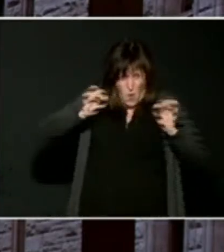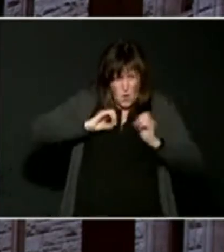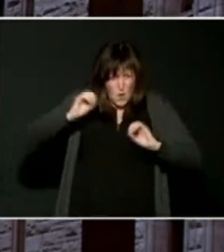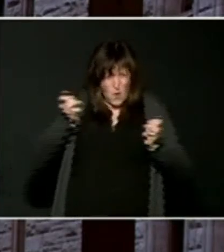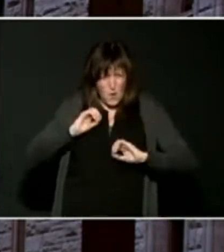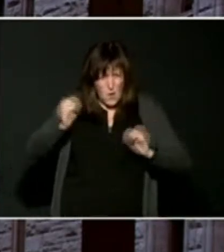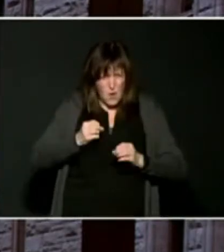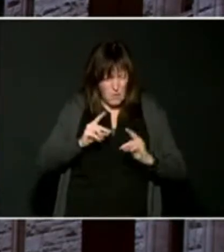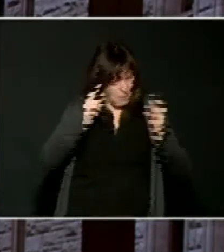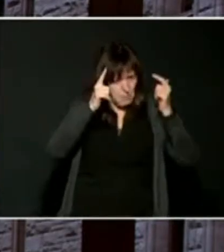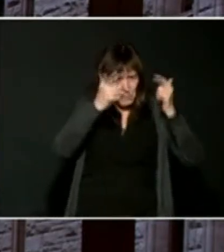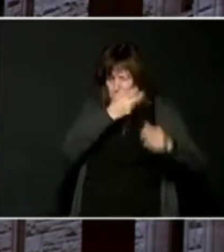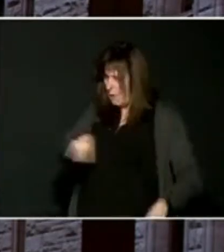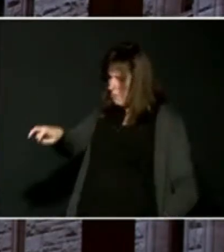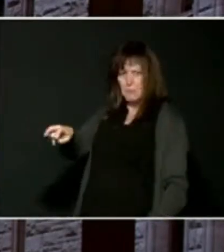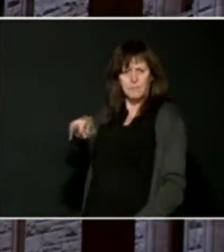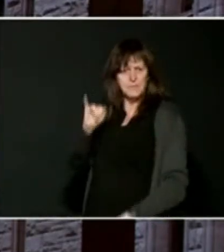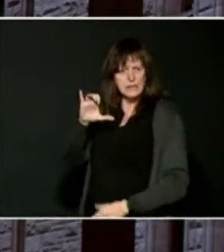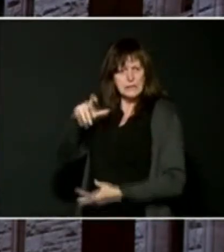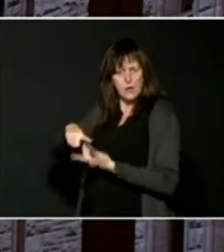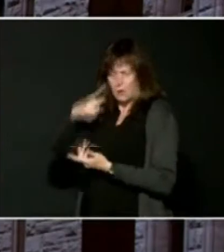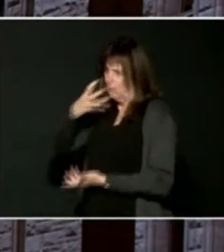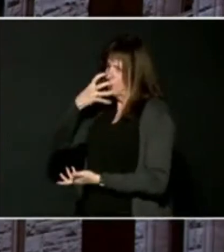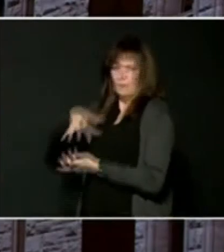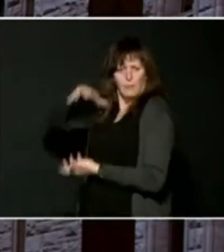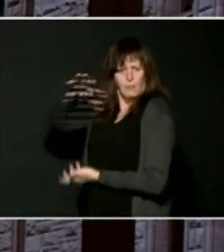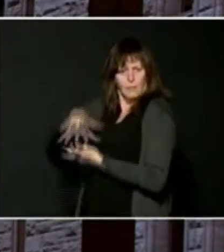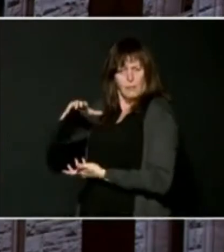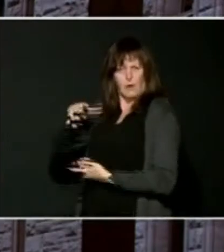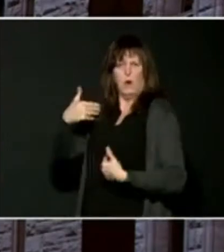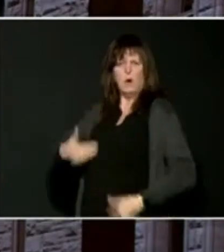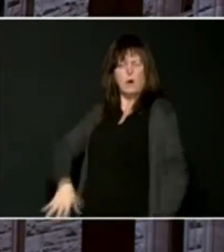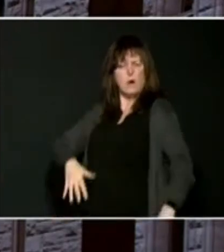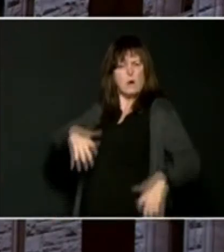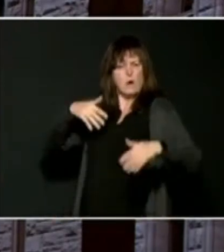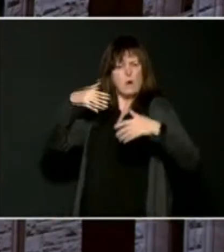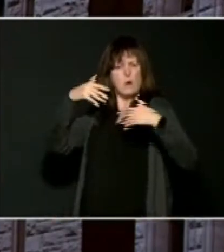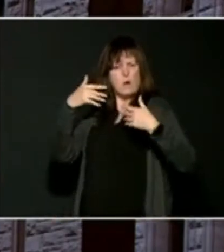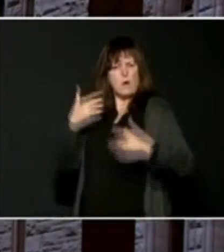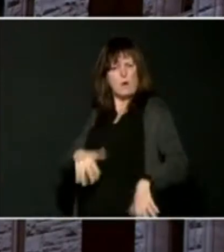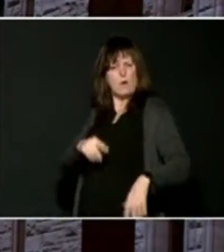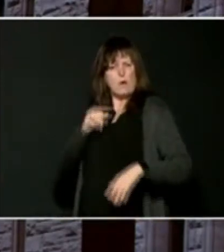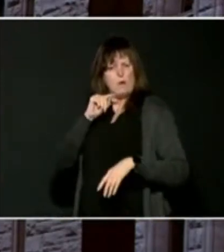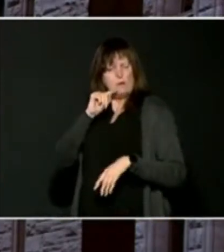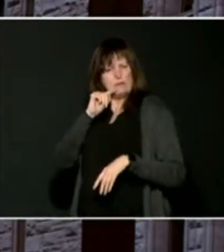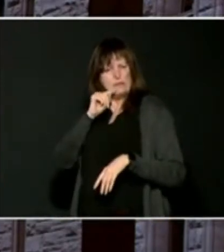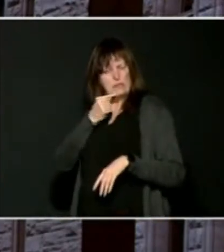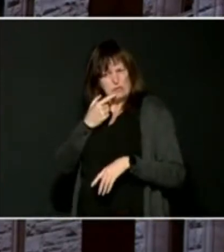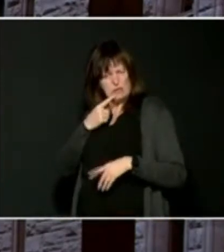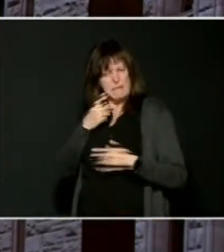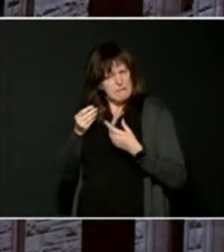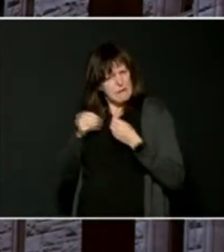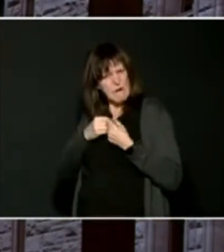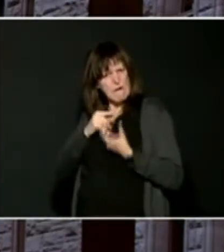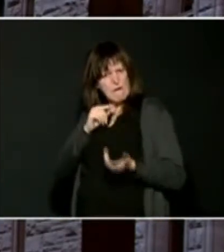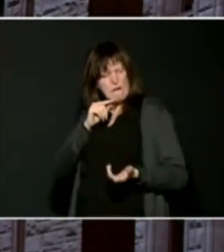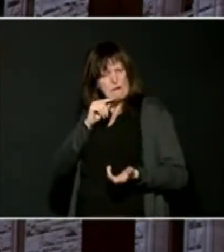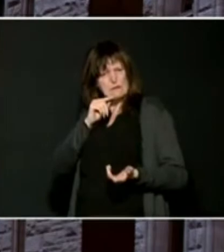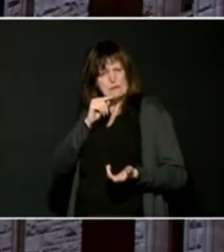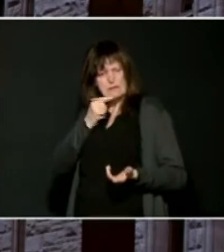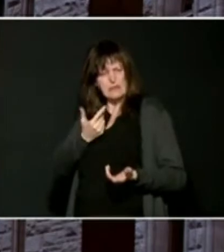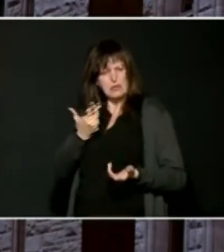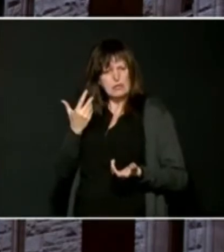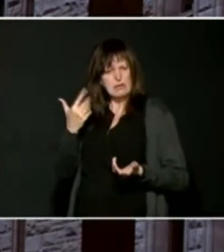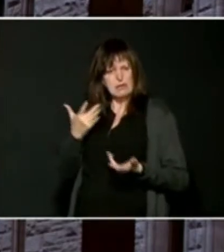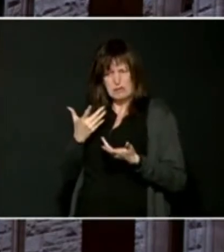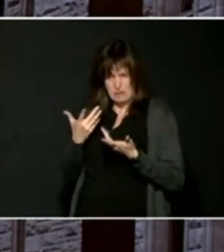intubated and put in the ICU right from the emergency department. So they come in more acute and more critical. And so that means then